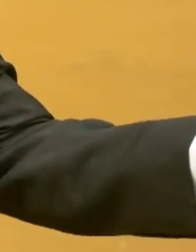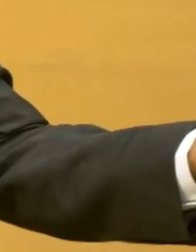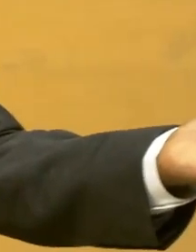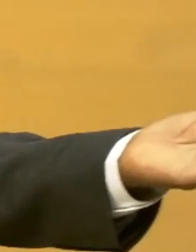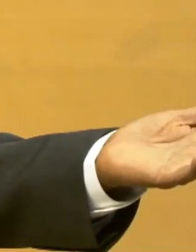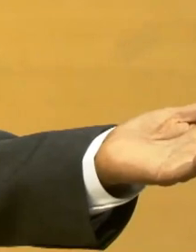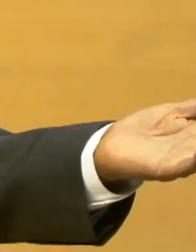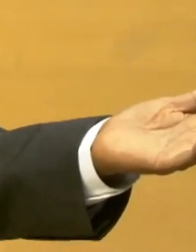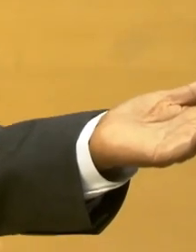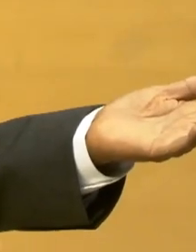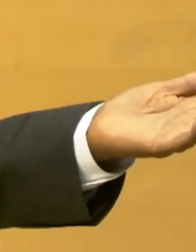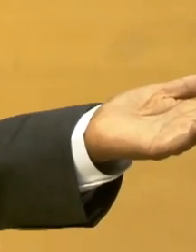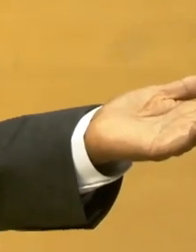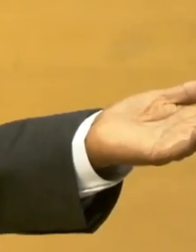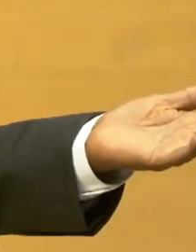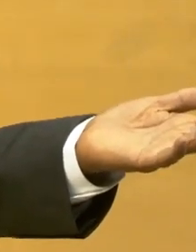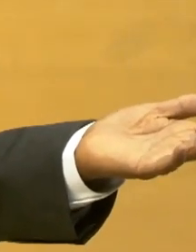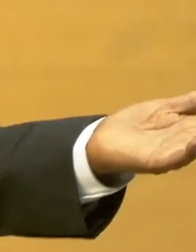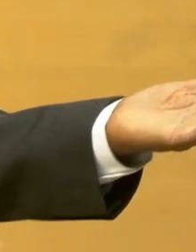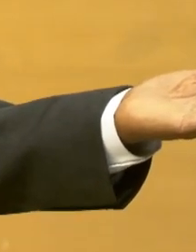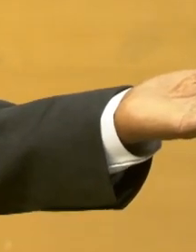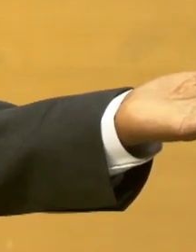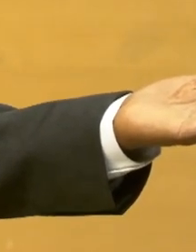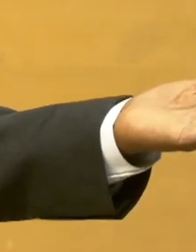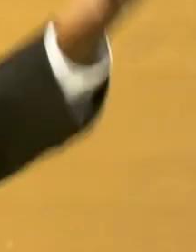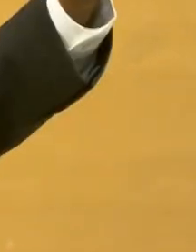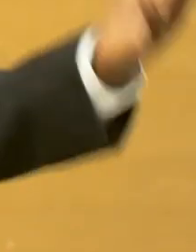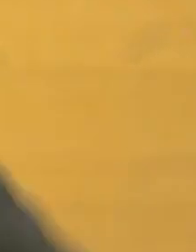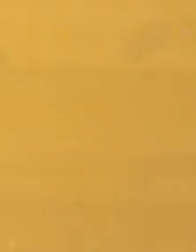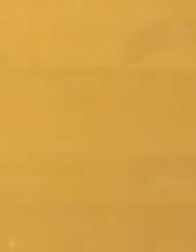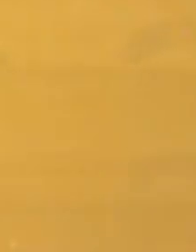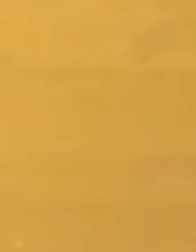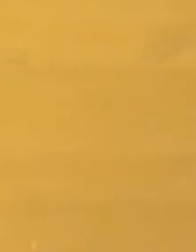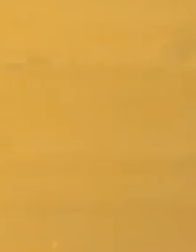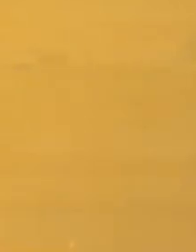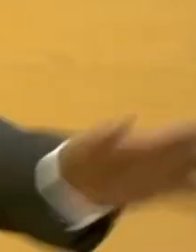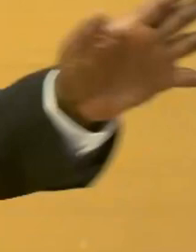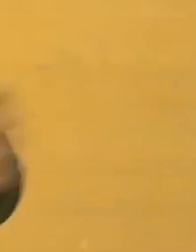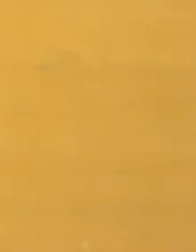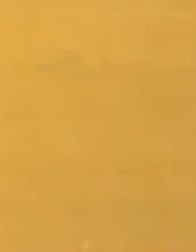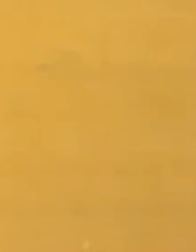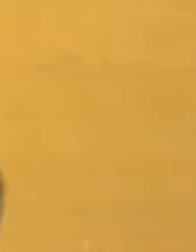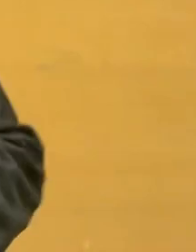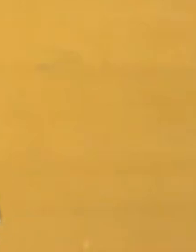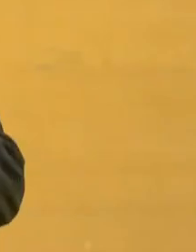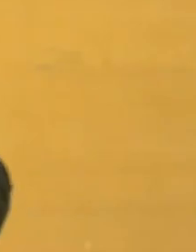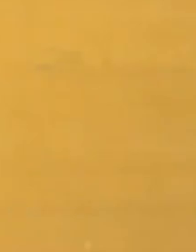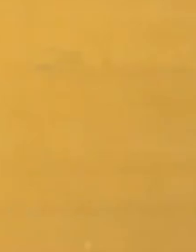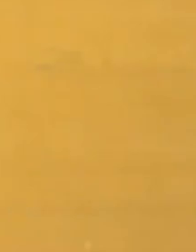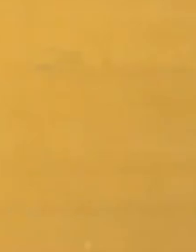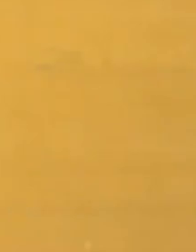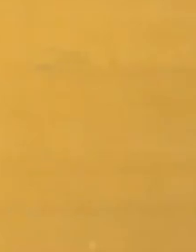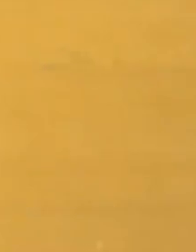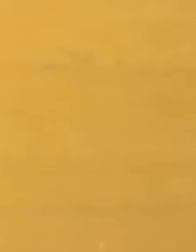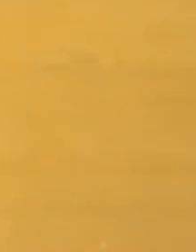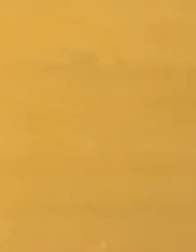your God has done to your child. Paralyzed, 6 years of age, had never moved. I said, I